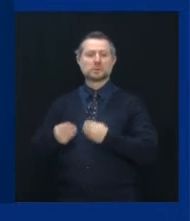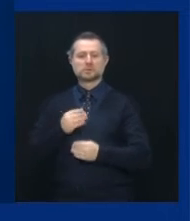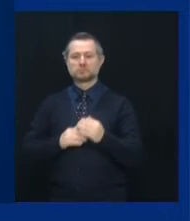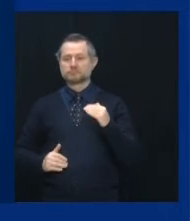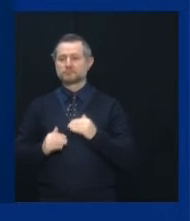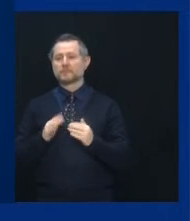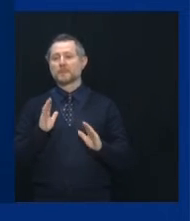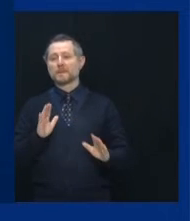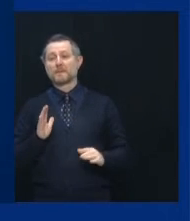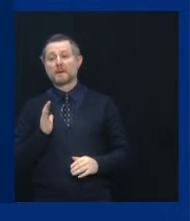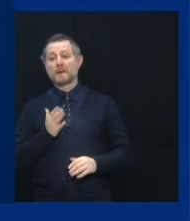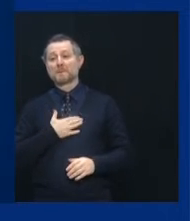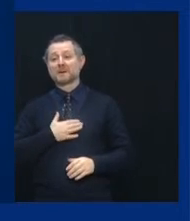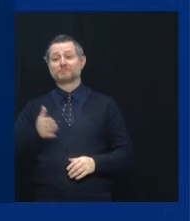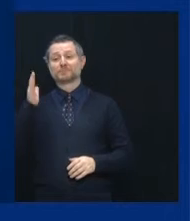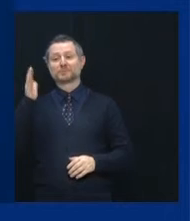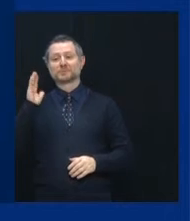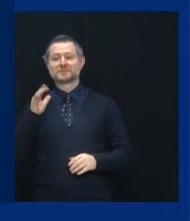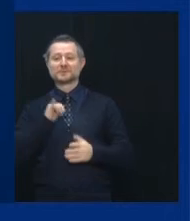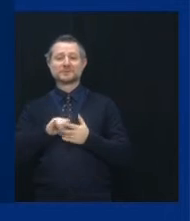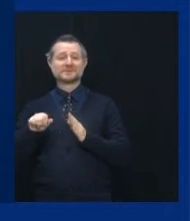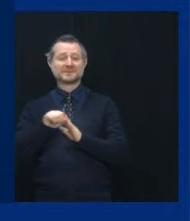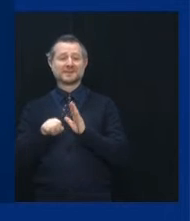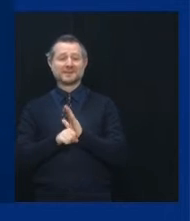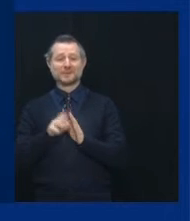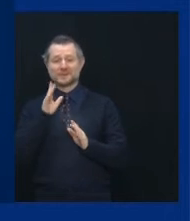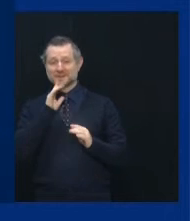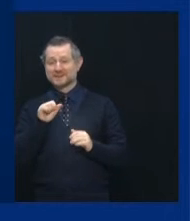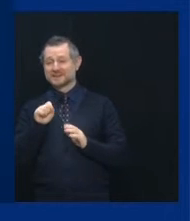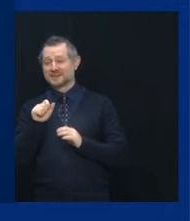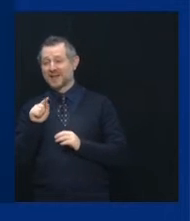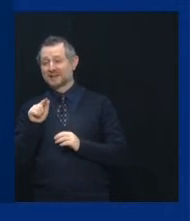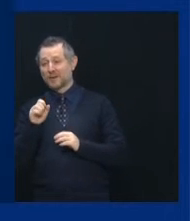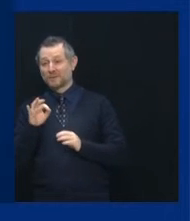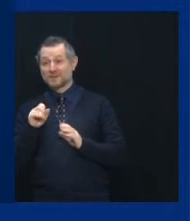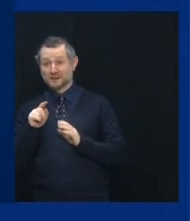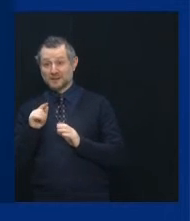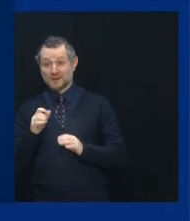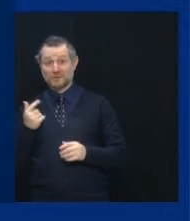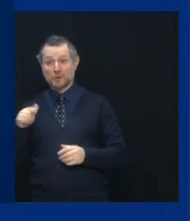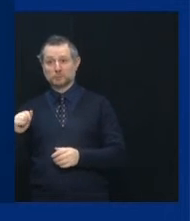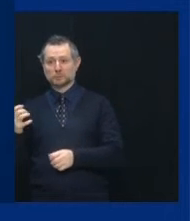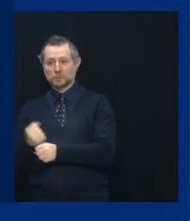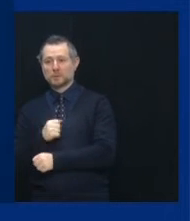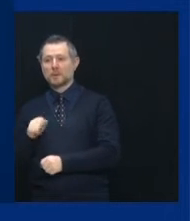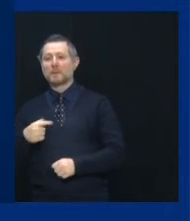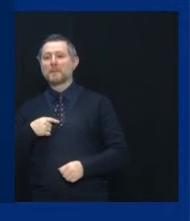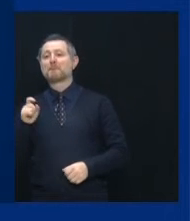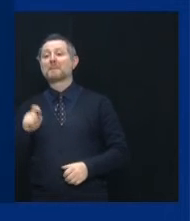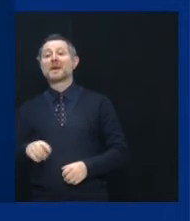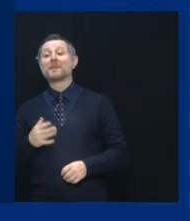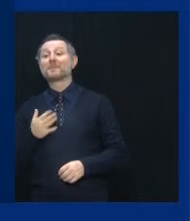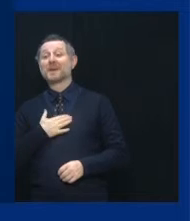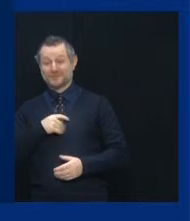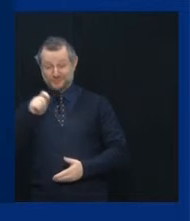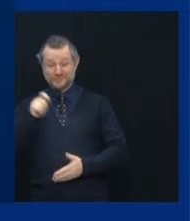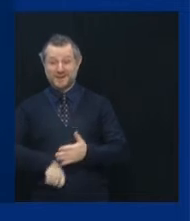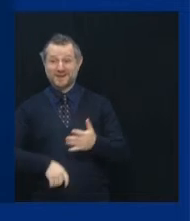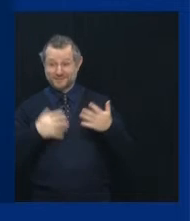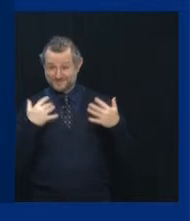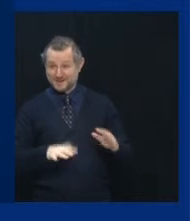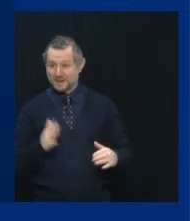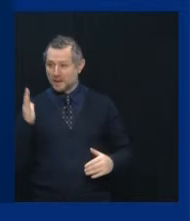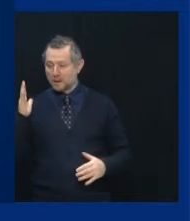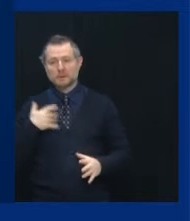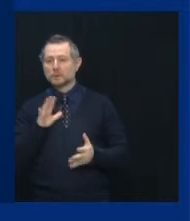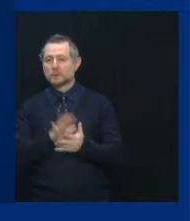is coming up Monday. Given what happened in Georgia, I now have to rewrite the State of the State because it's going to be a totally